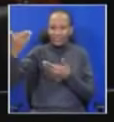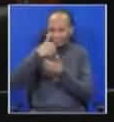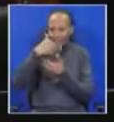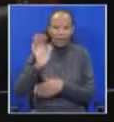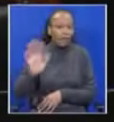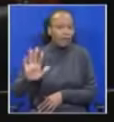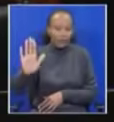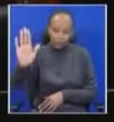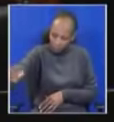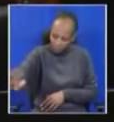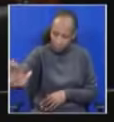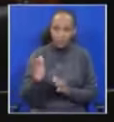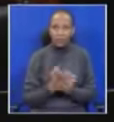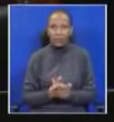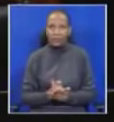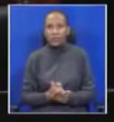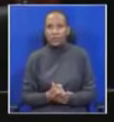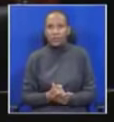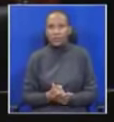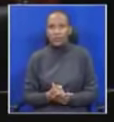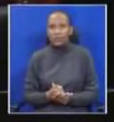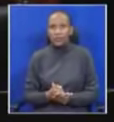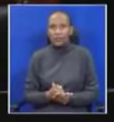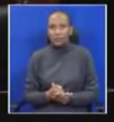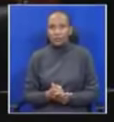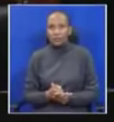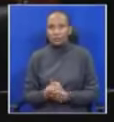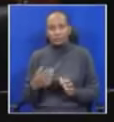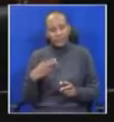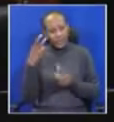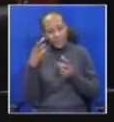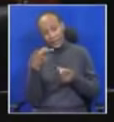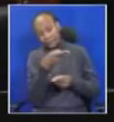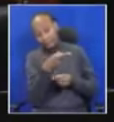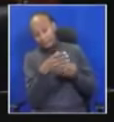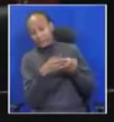a point of order. I've heard what the honourable member has